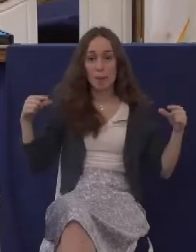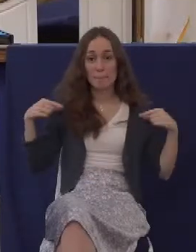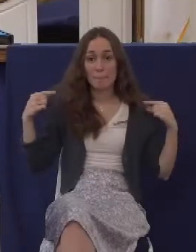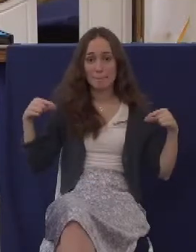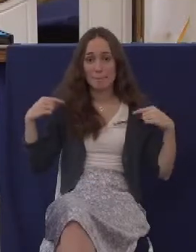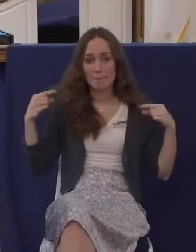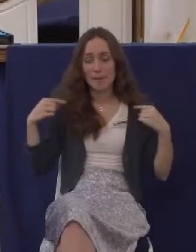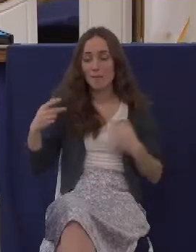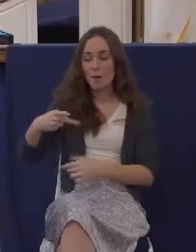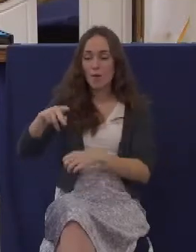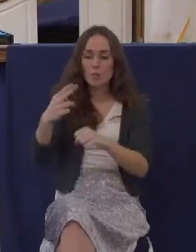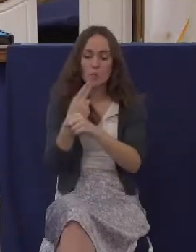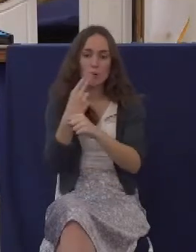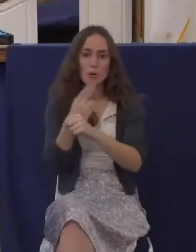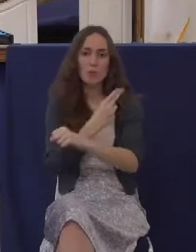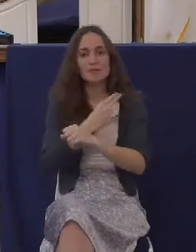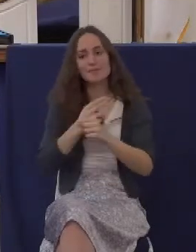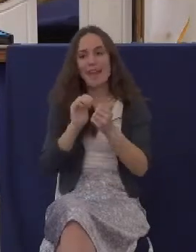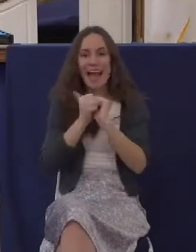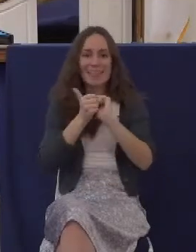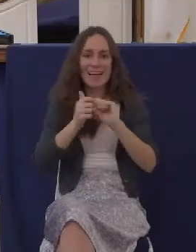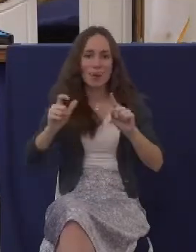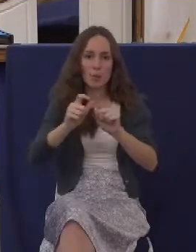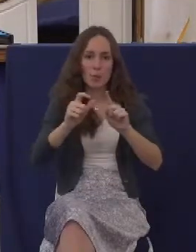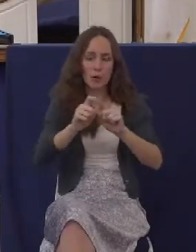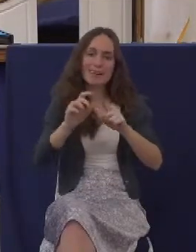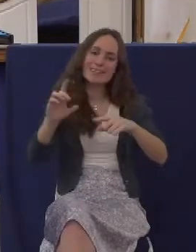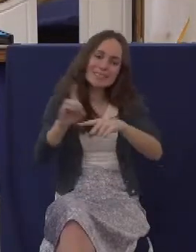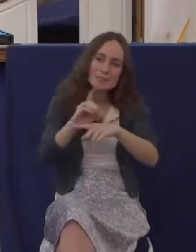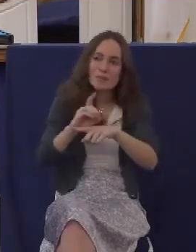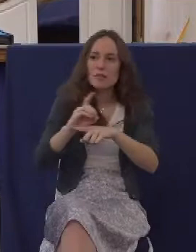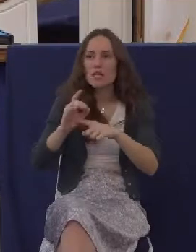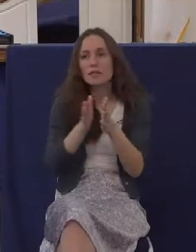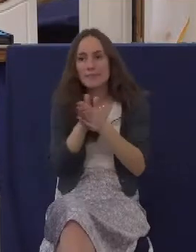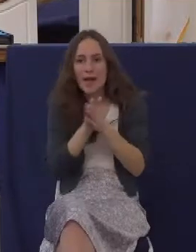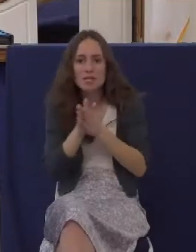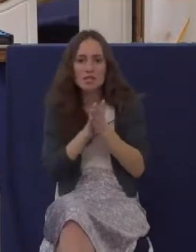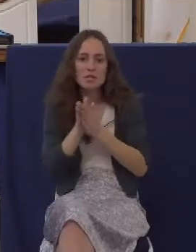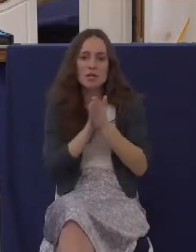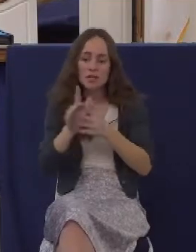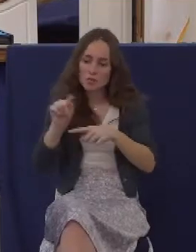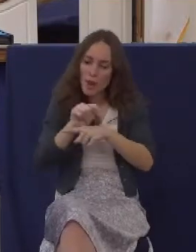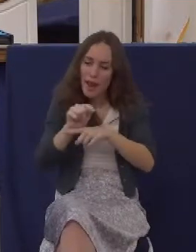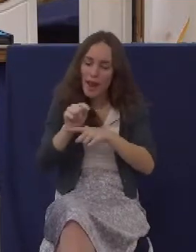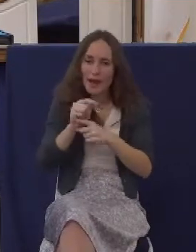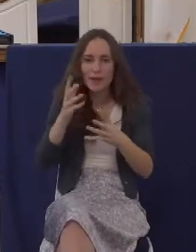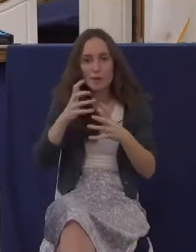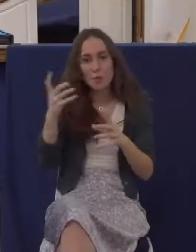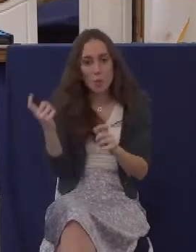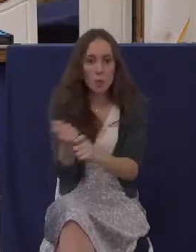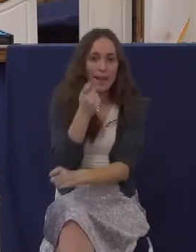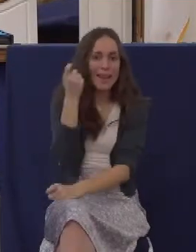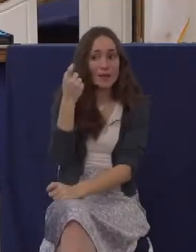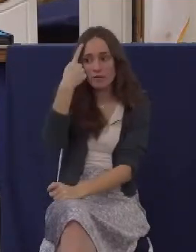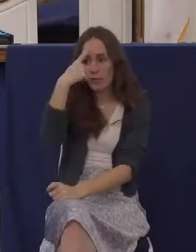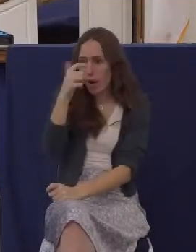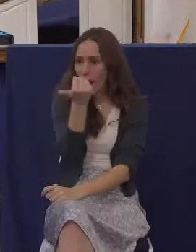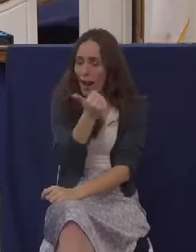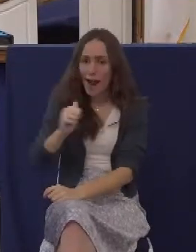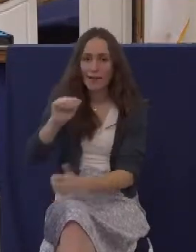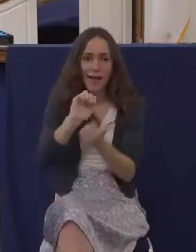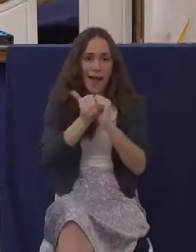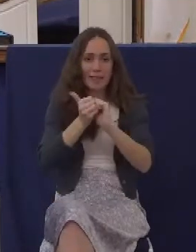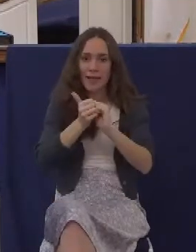saying is the discipline and the training and the passion that it takes to compete and win in any athletic competition is the